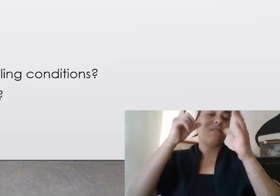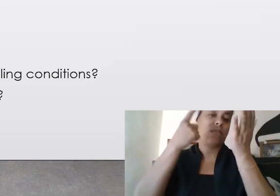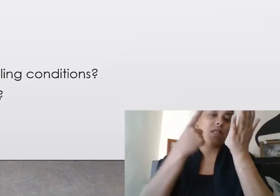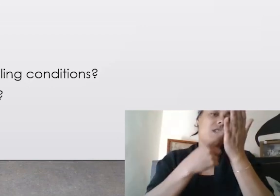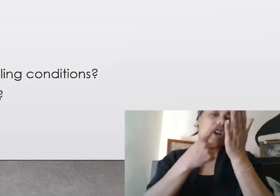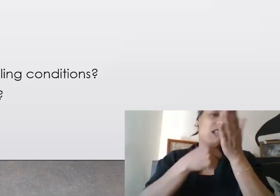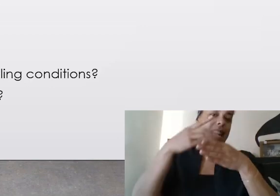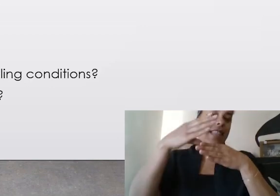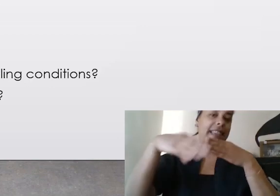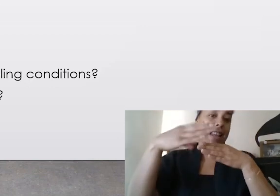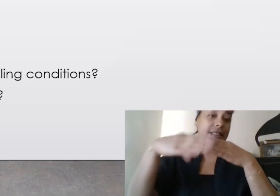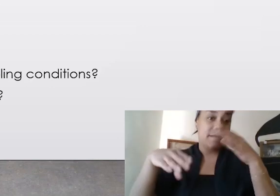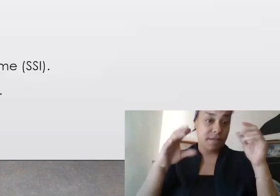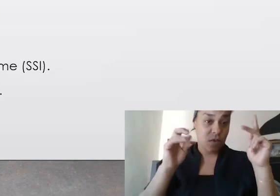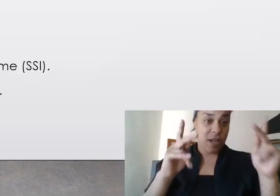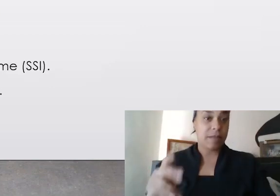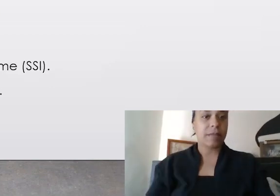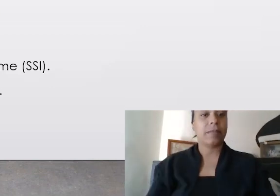go from there, okay?